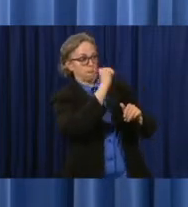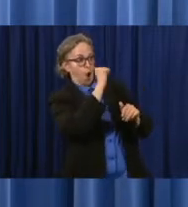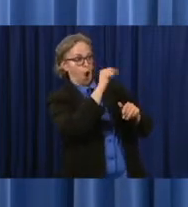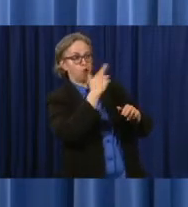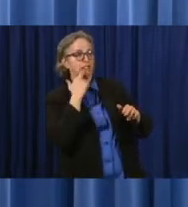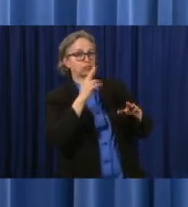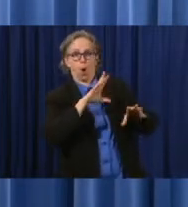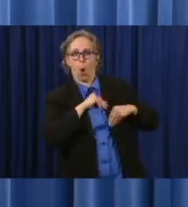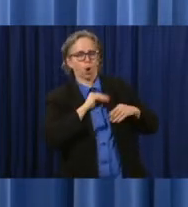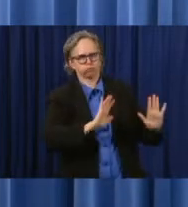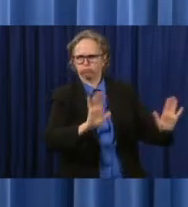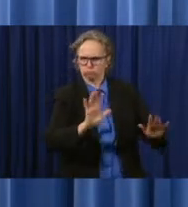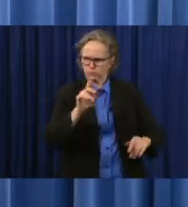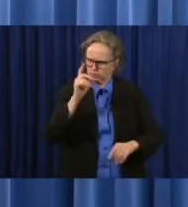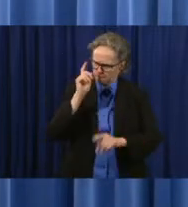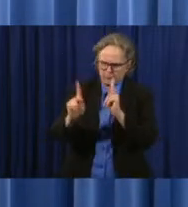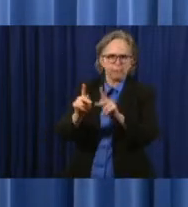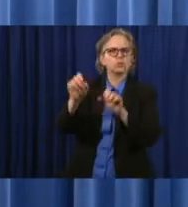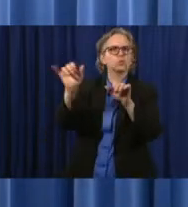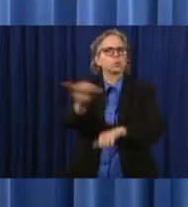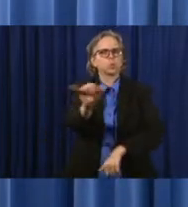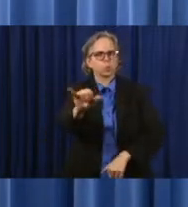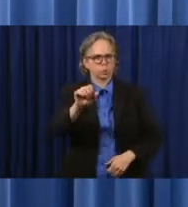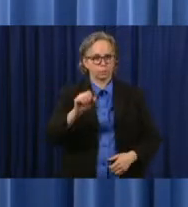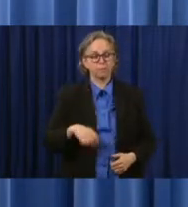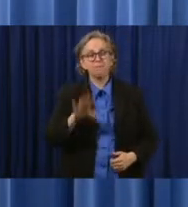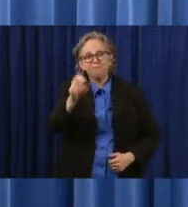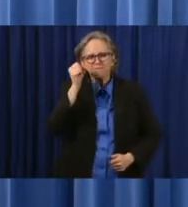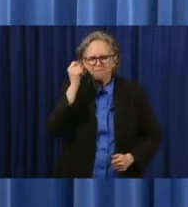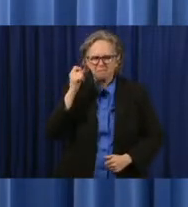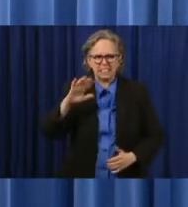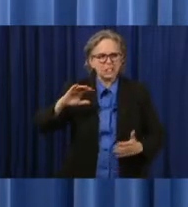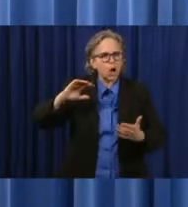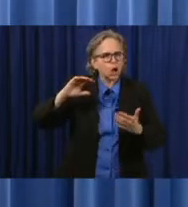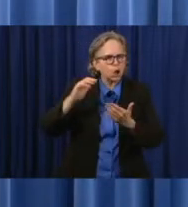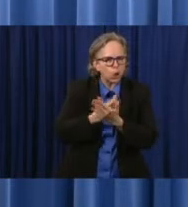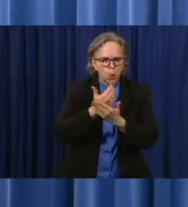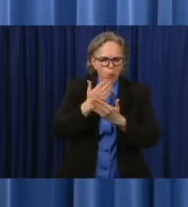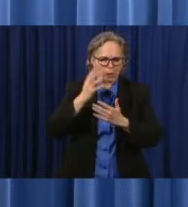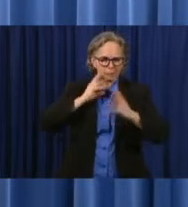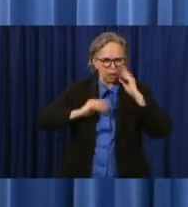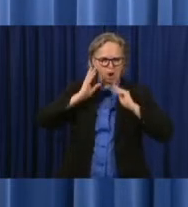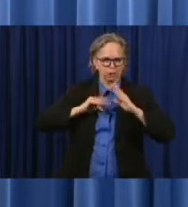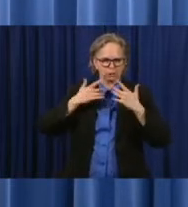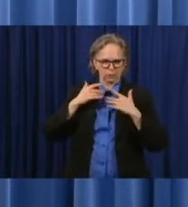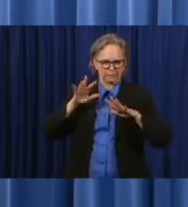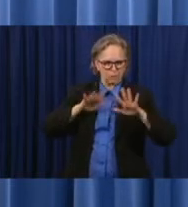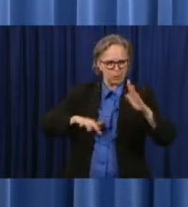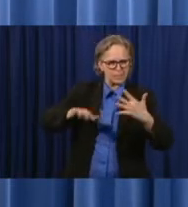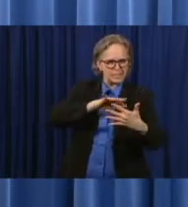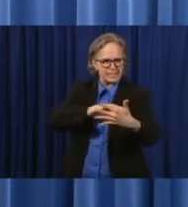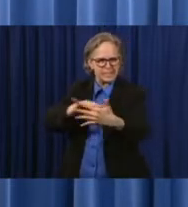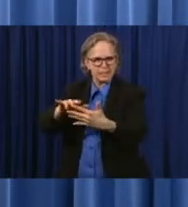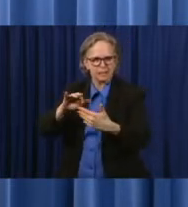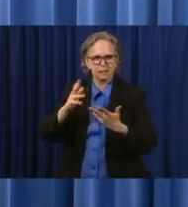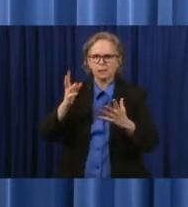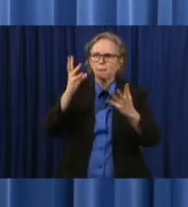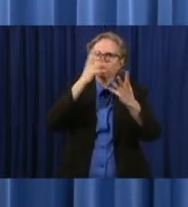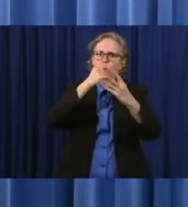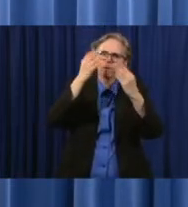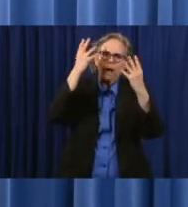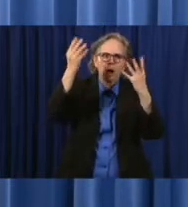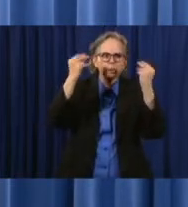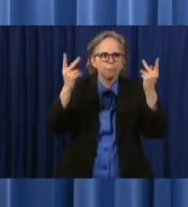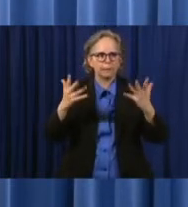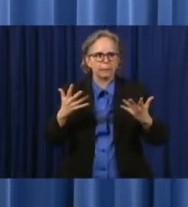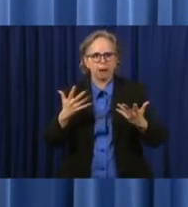we're all going through this in a learning process. It's nice outside. People want to get out. They